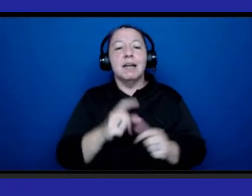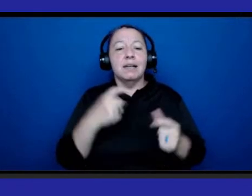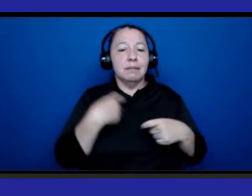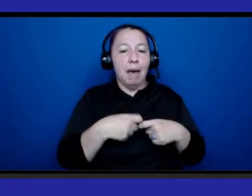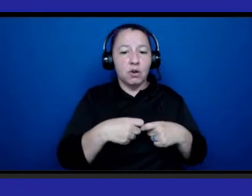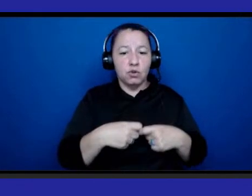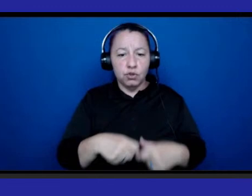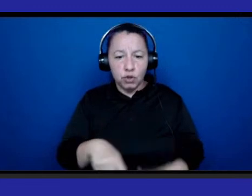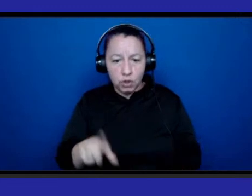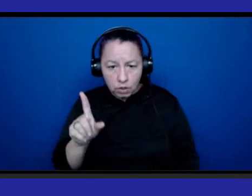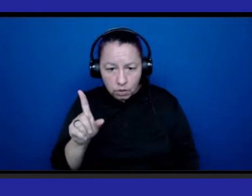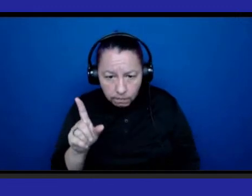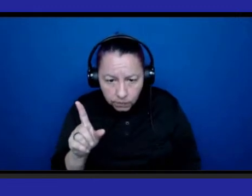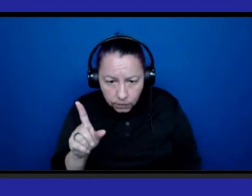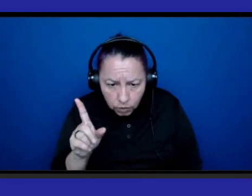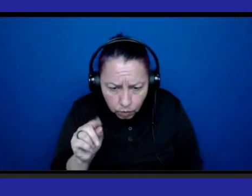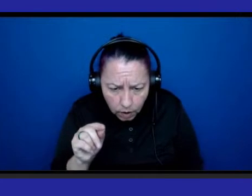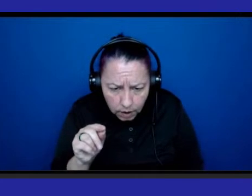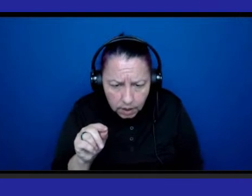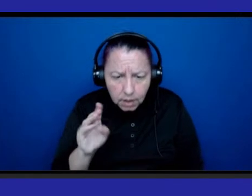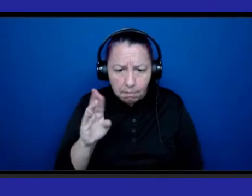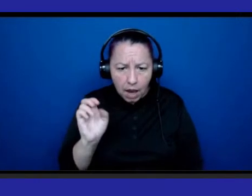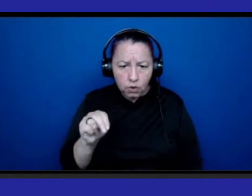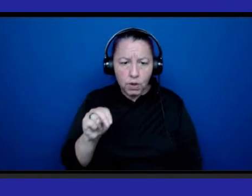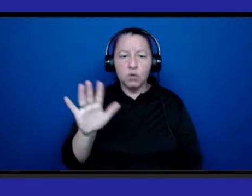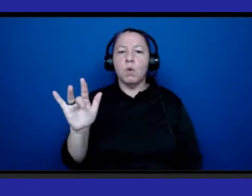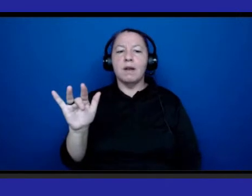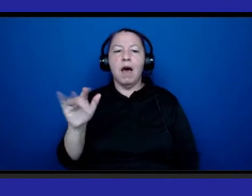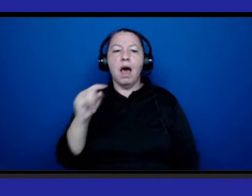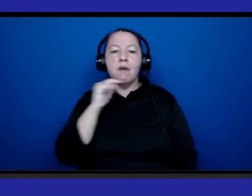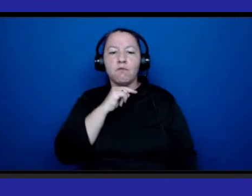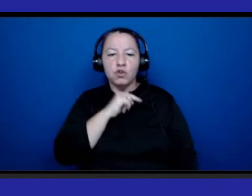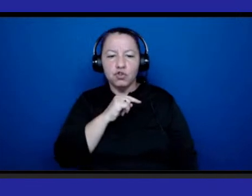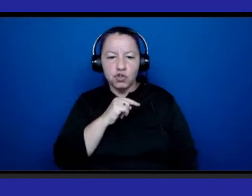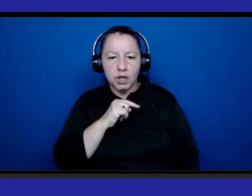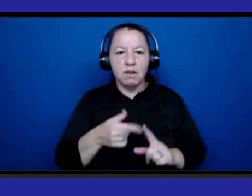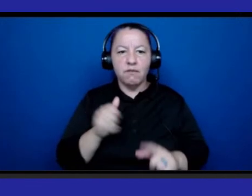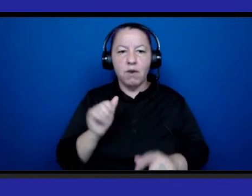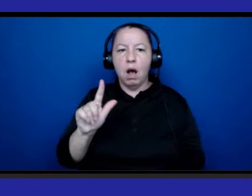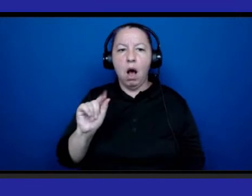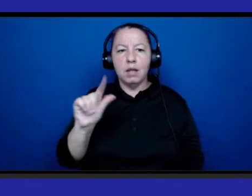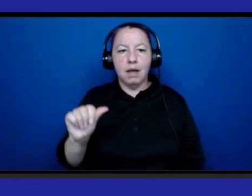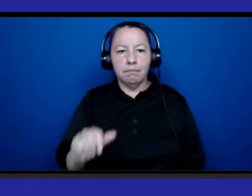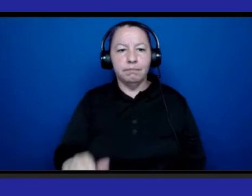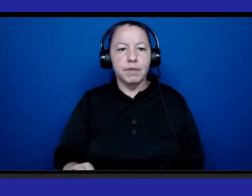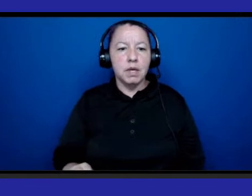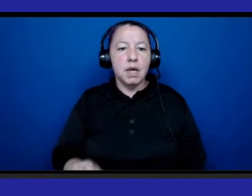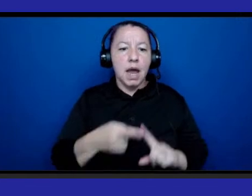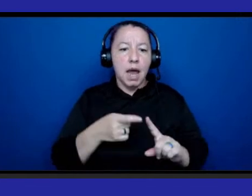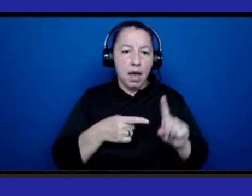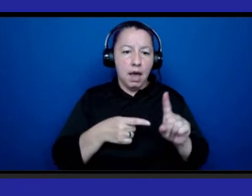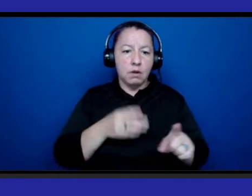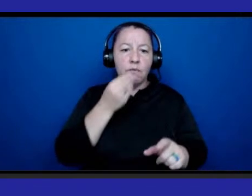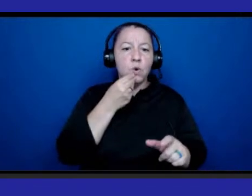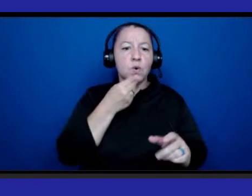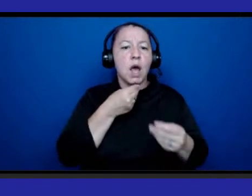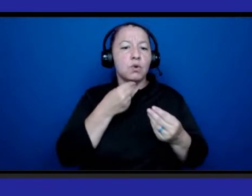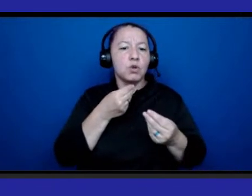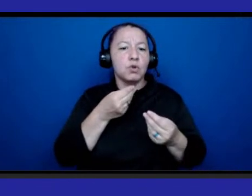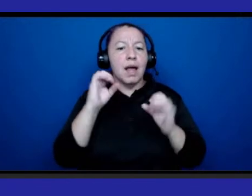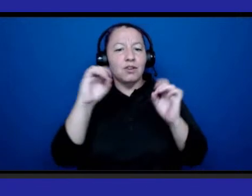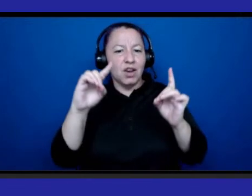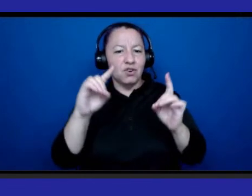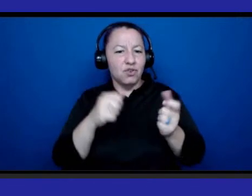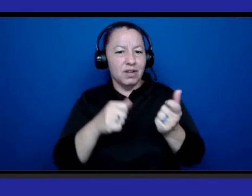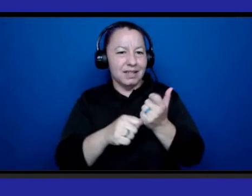Russian. In terms of the Food and Nutrition Educational Assistance Program, so we do have a program that is